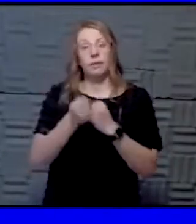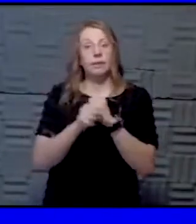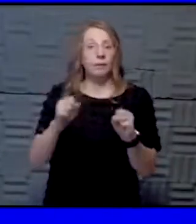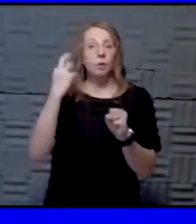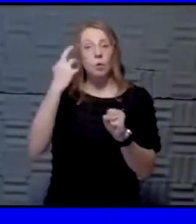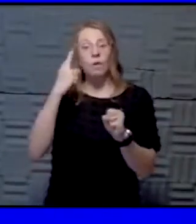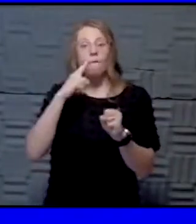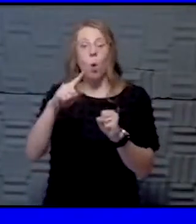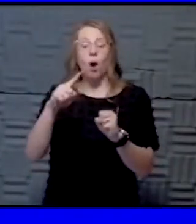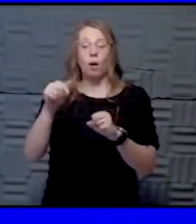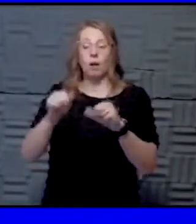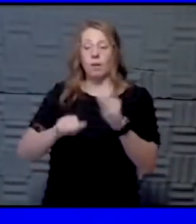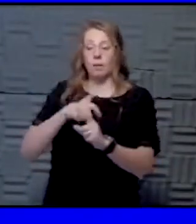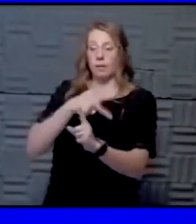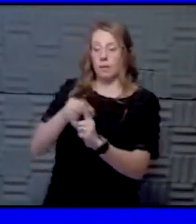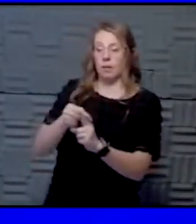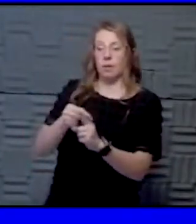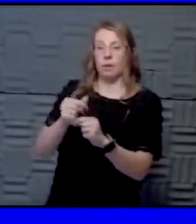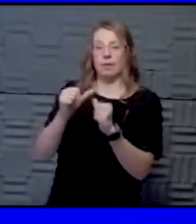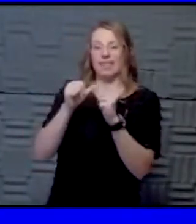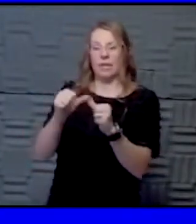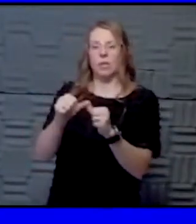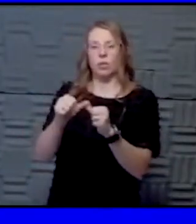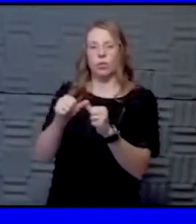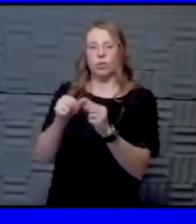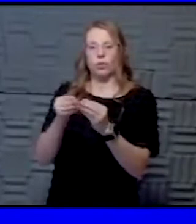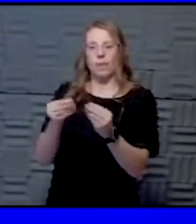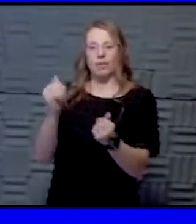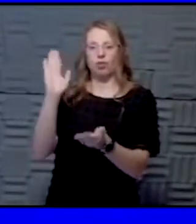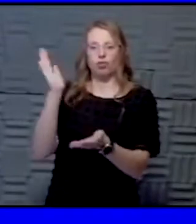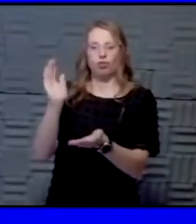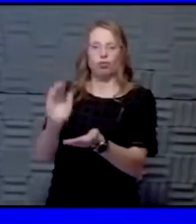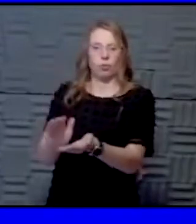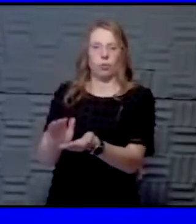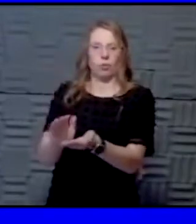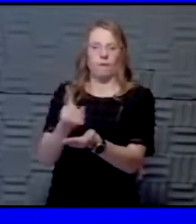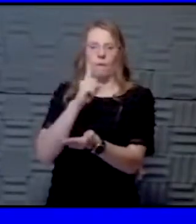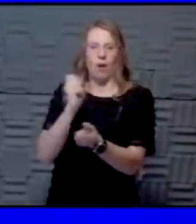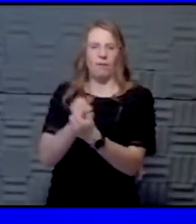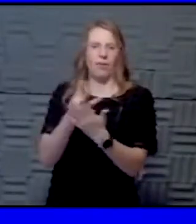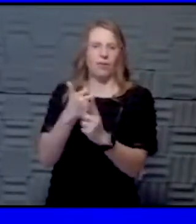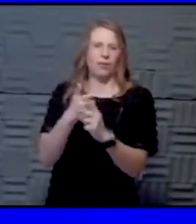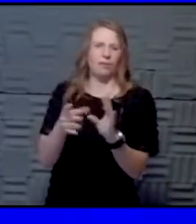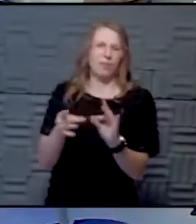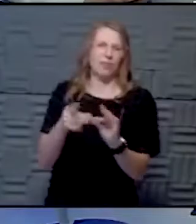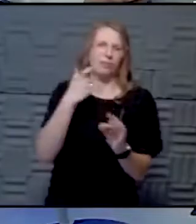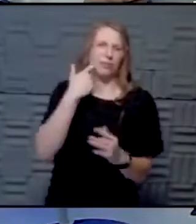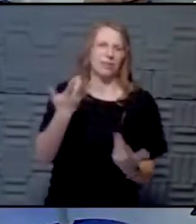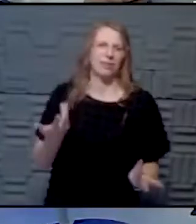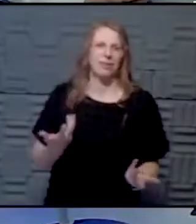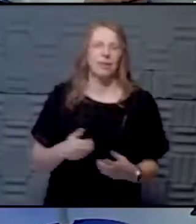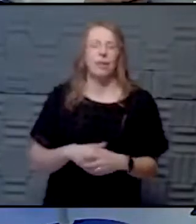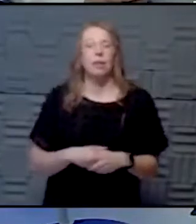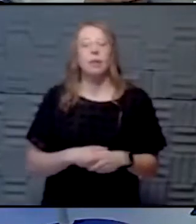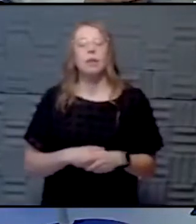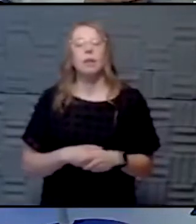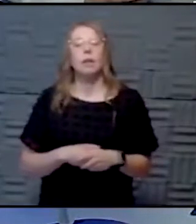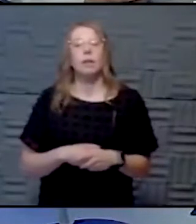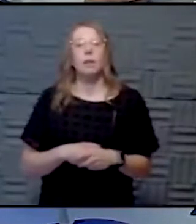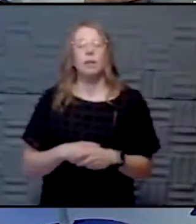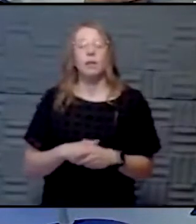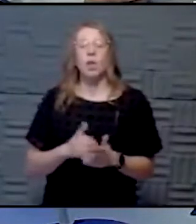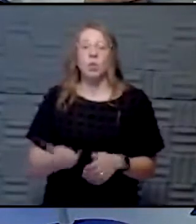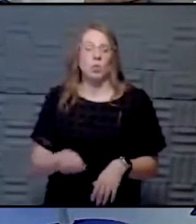reason for hesitancy is continues to diminish on a daily basis for everything that you just mentioned. Yeah, at some point we just have to say it's just